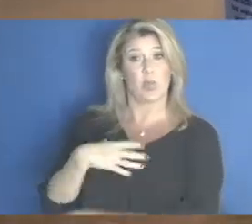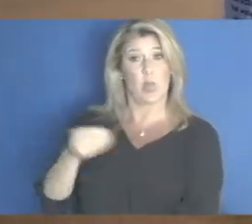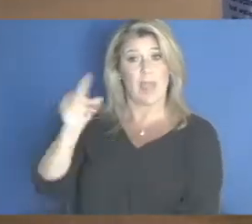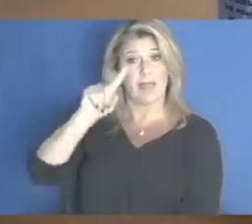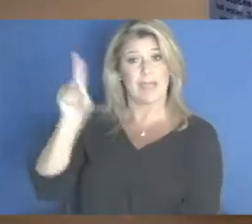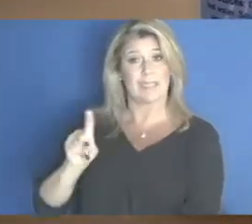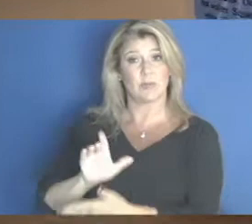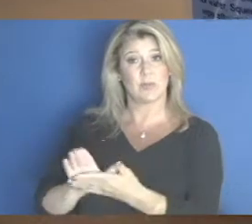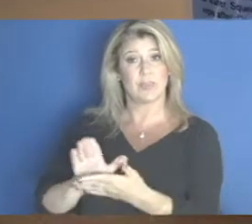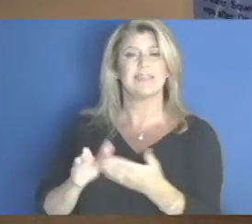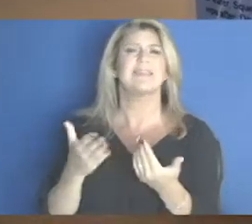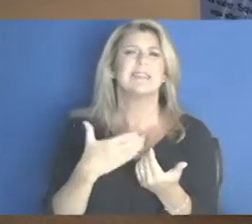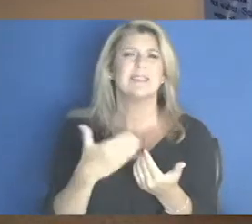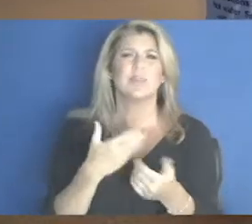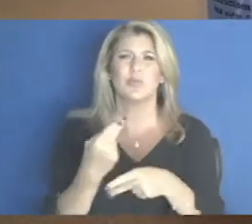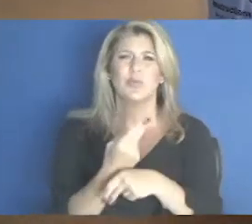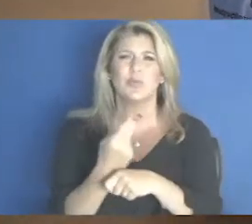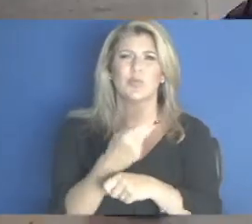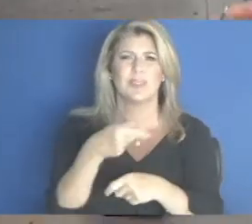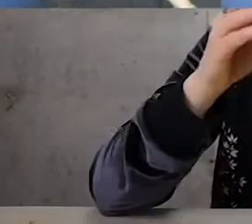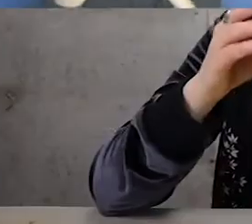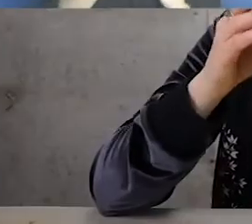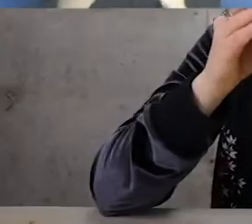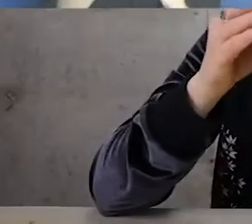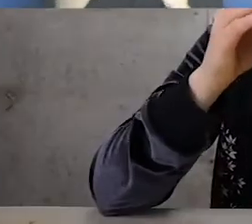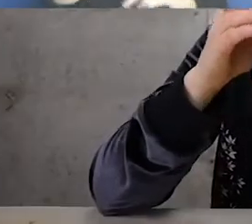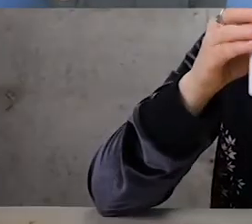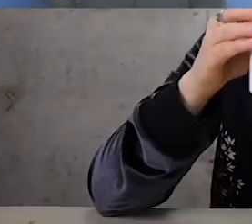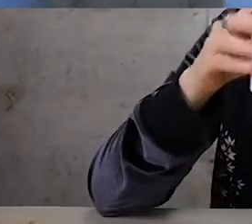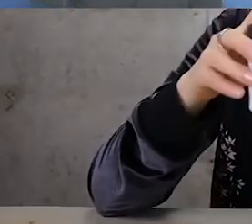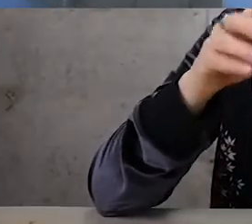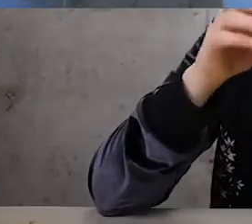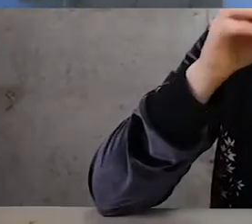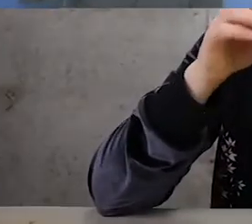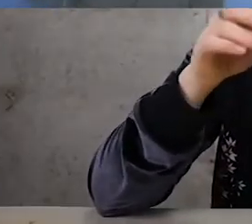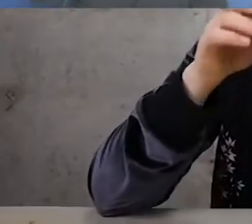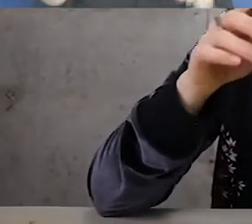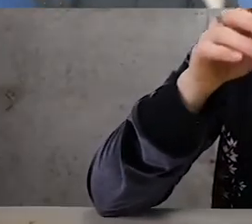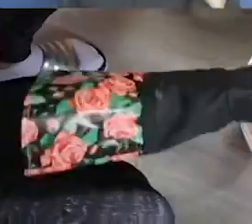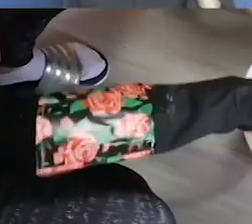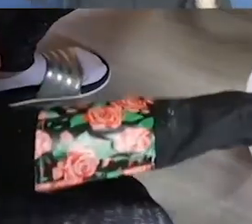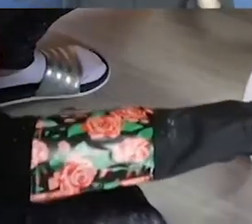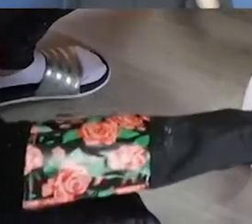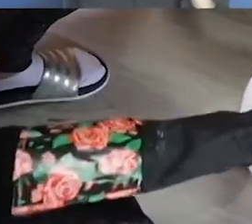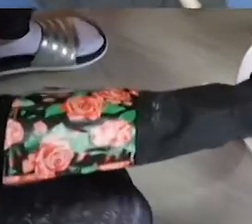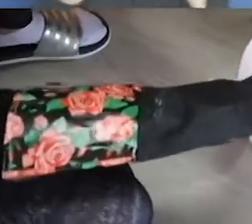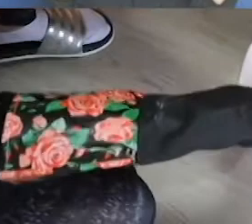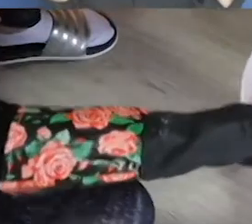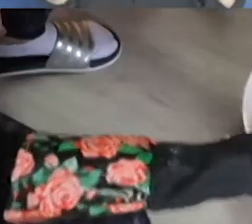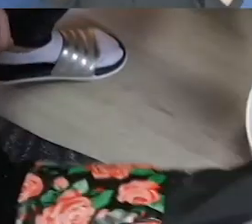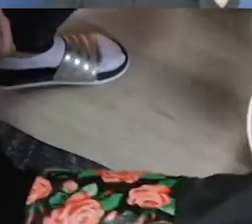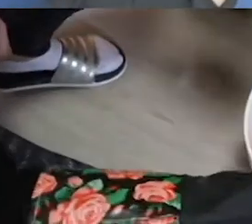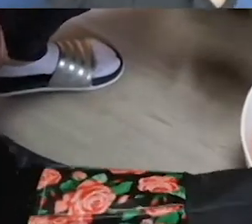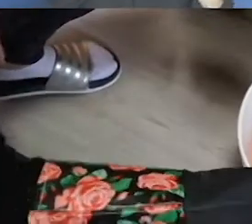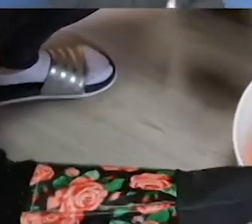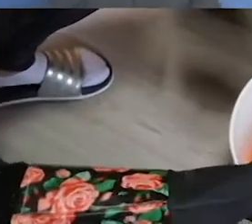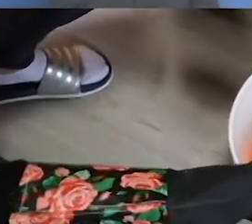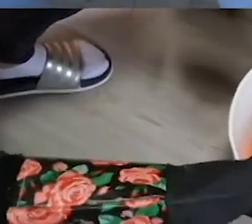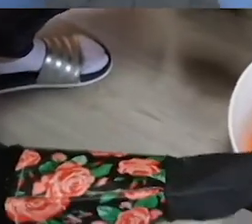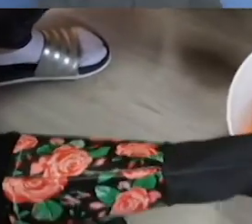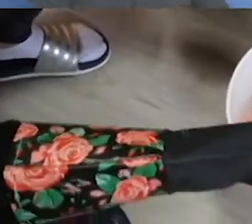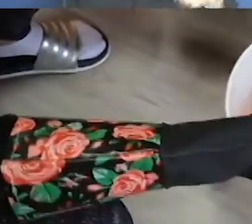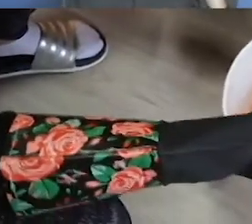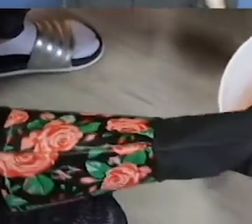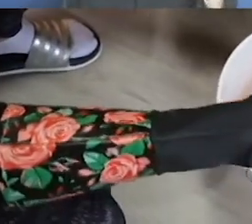clean, and it's very easy to use this product. Mix 2 tablespoons of white lining cleaner in a bucket of